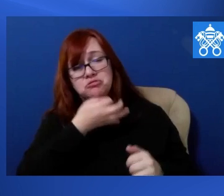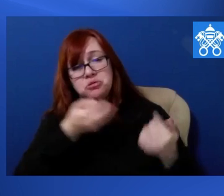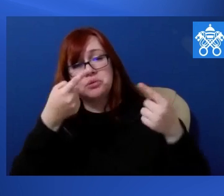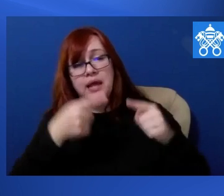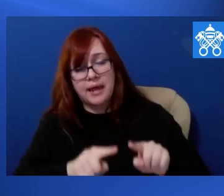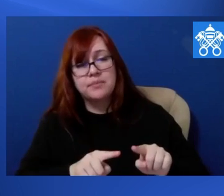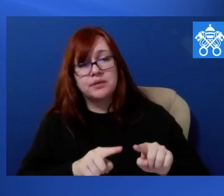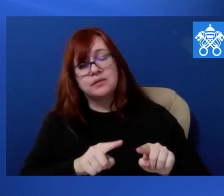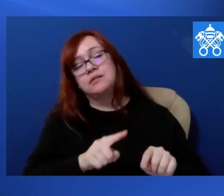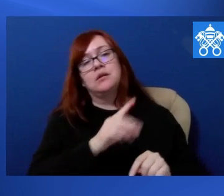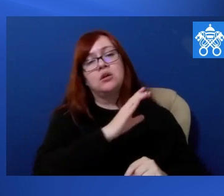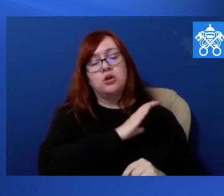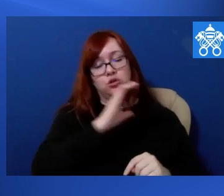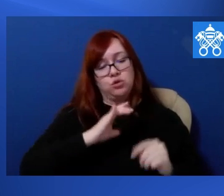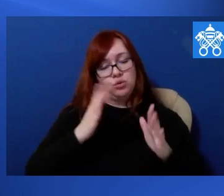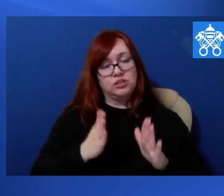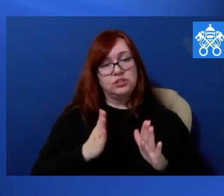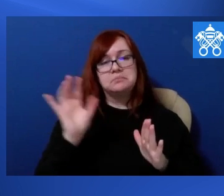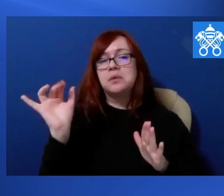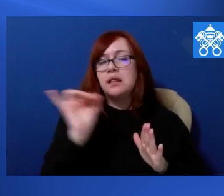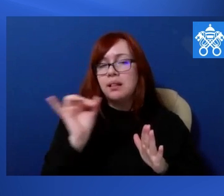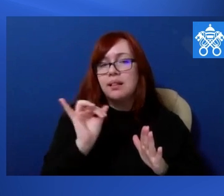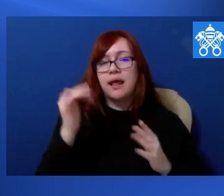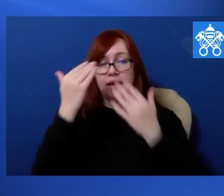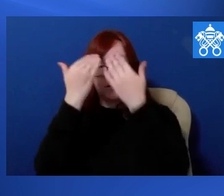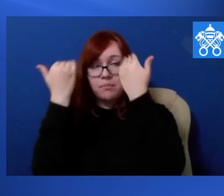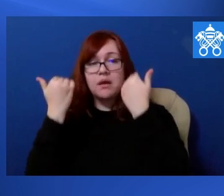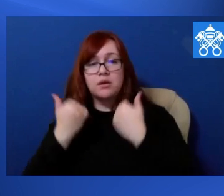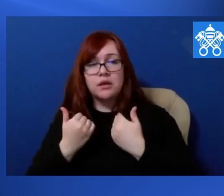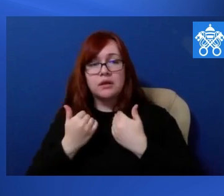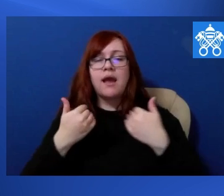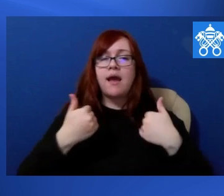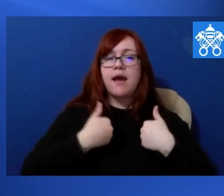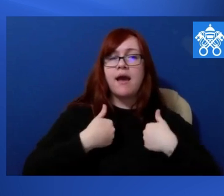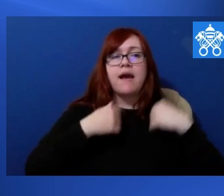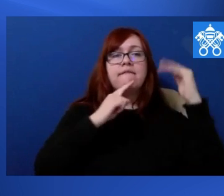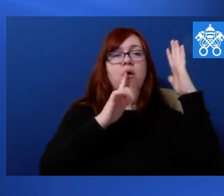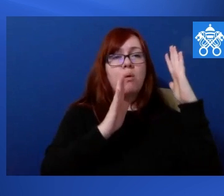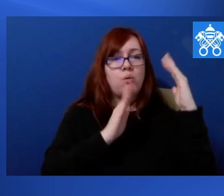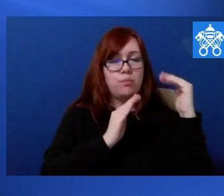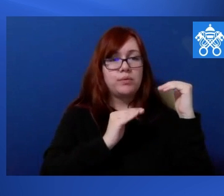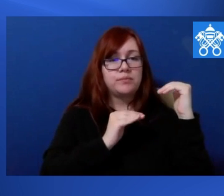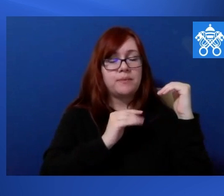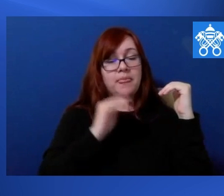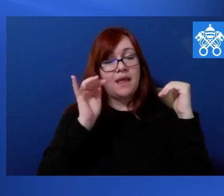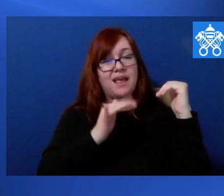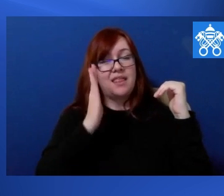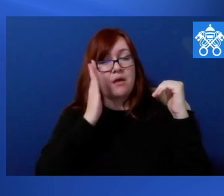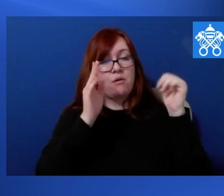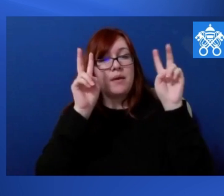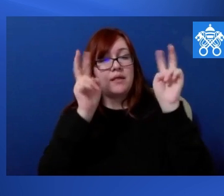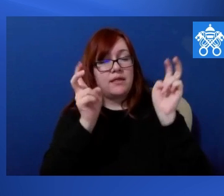Christian, like Mary, is a pilgrim of hope, and this will be the theme of the Jubilee